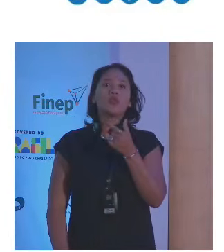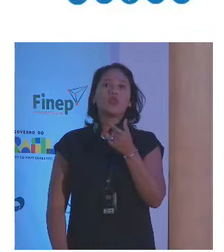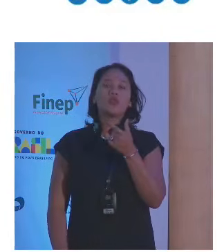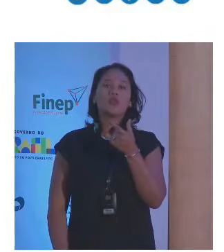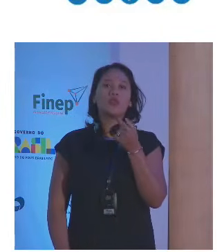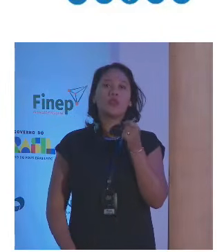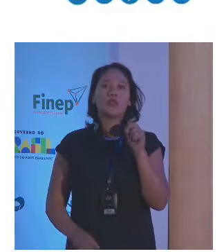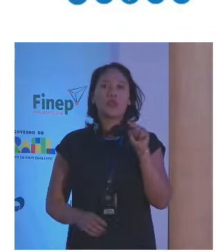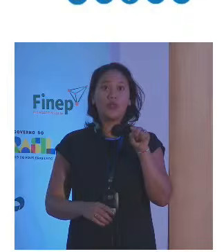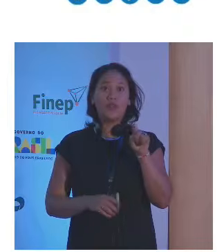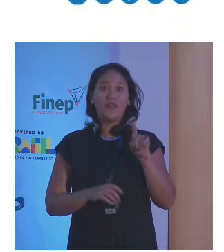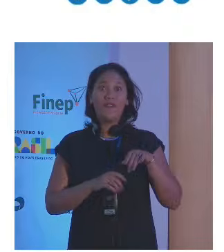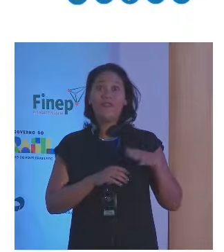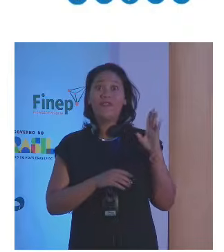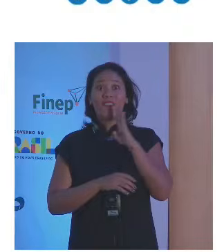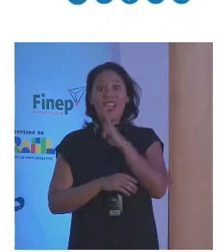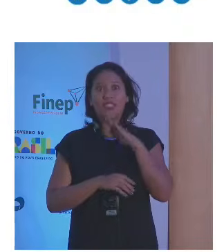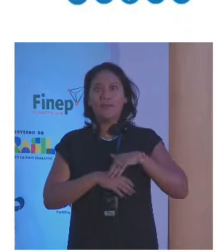faster than that.